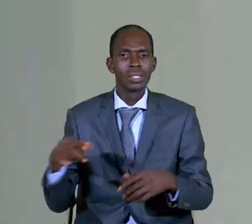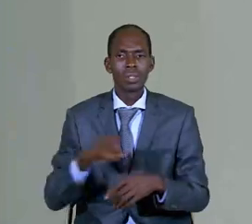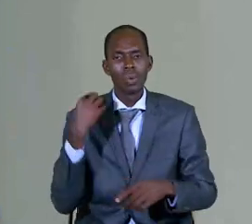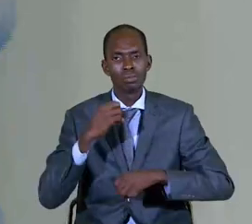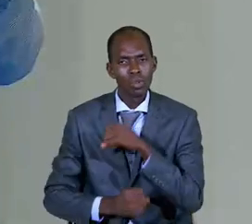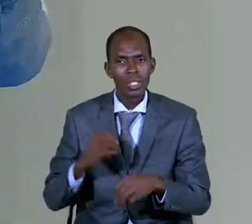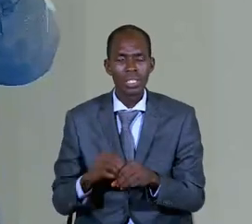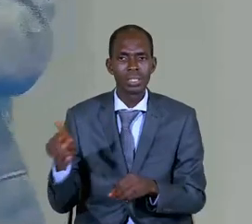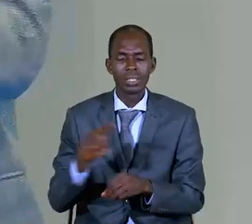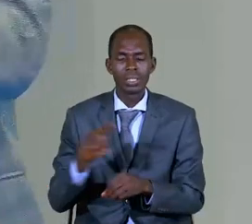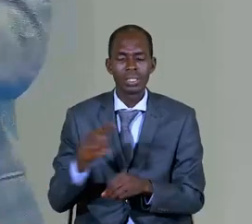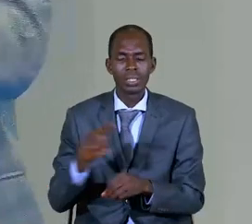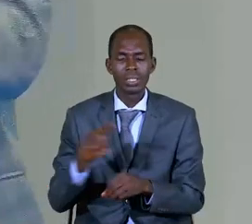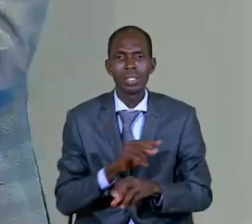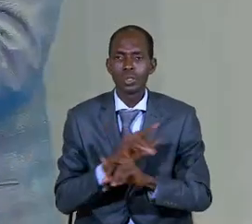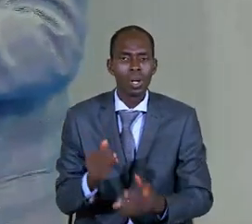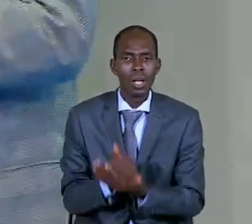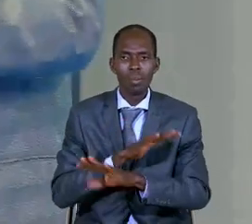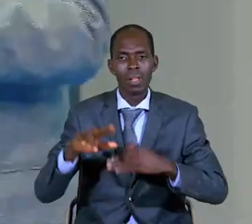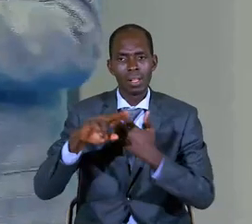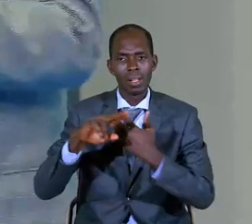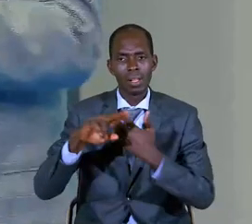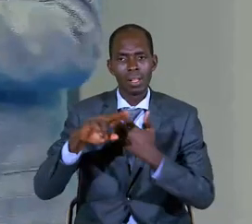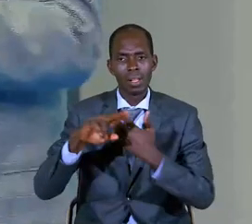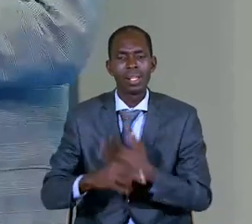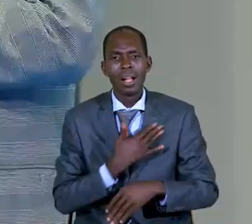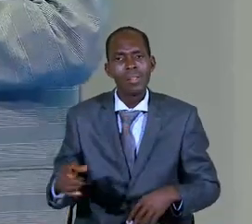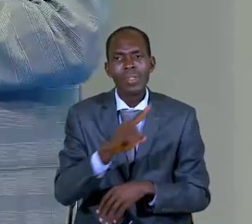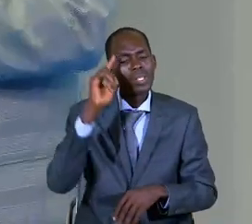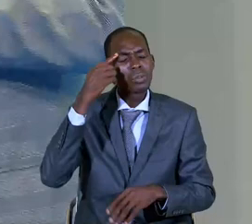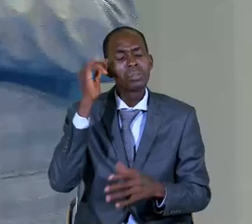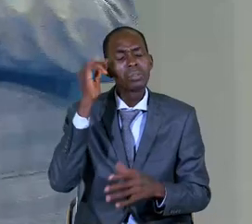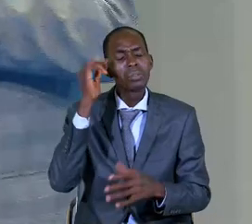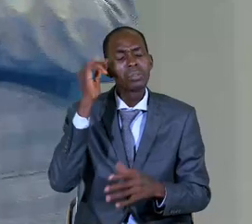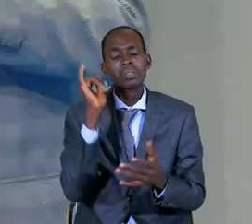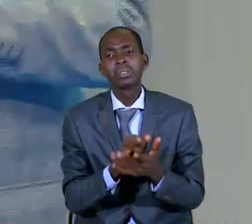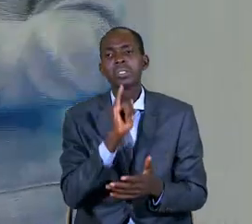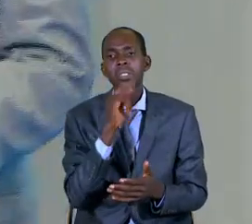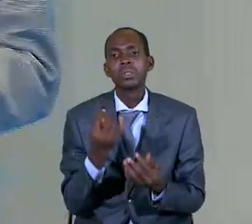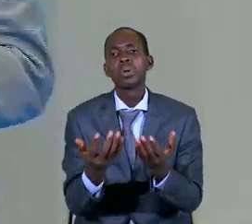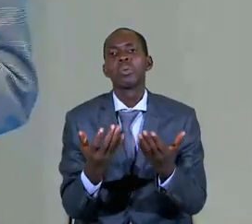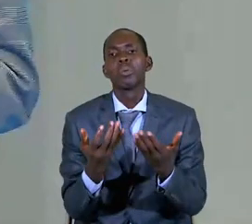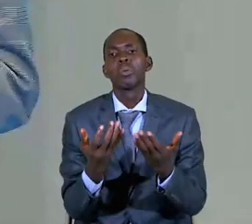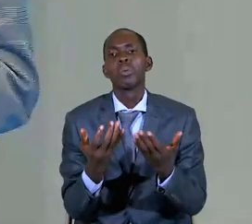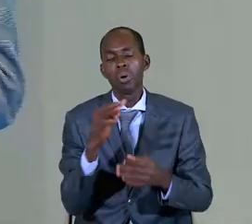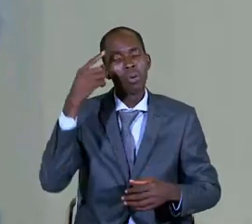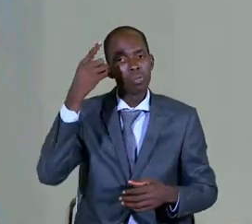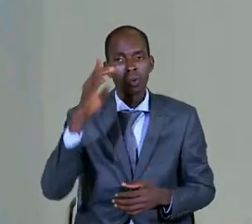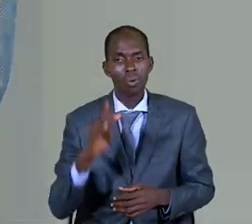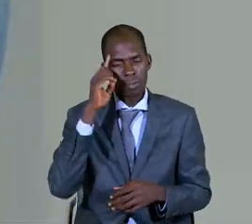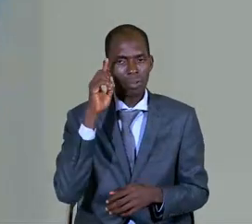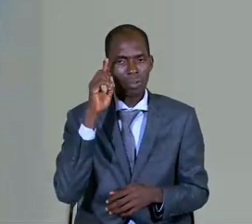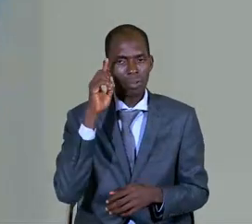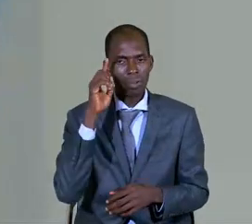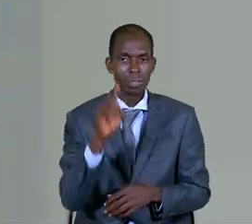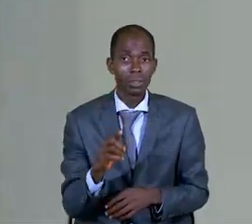their helplessness. And they thought that's the will of God for them. They didn't know the truth, number one, about God. What's